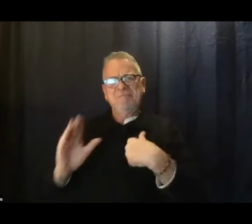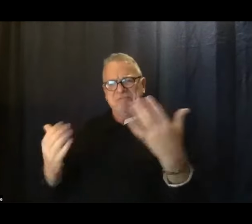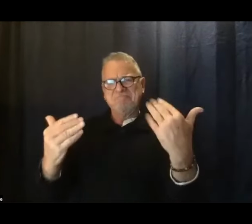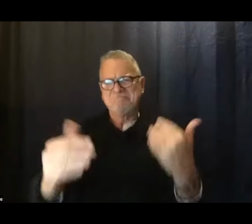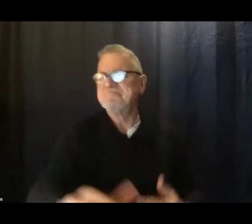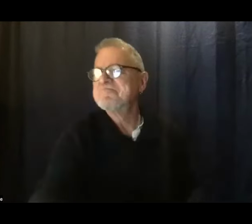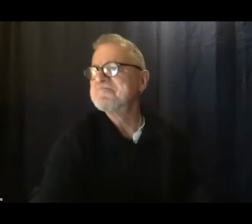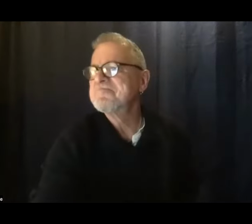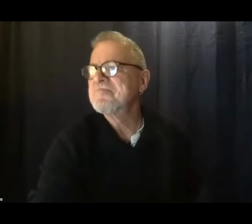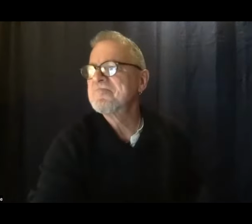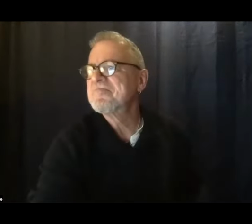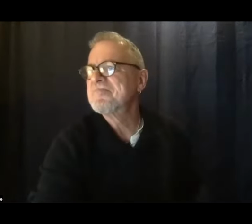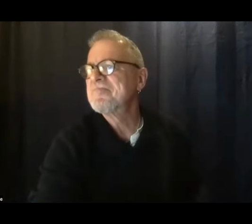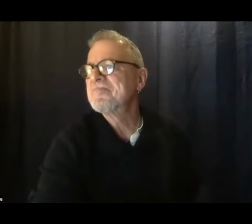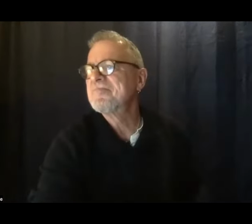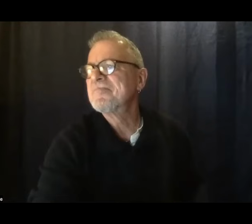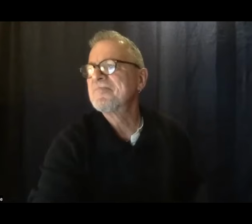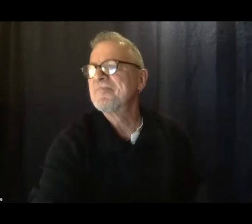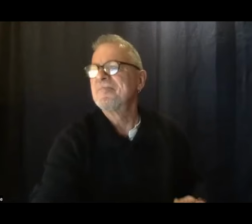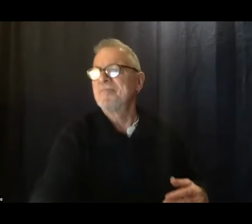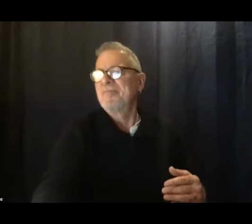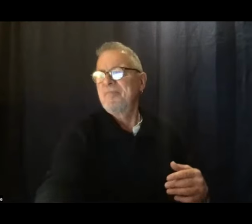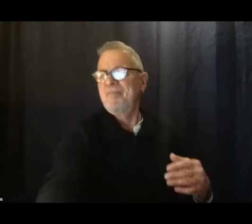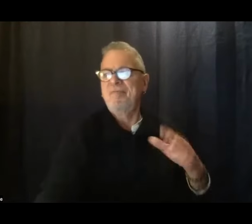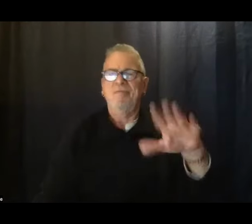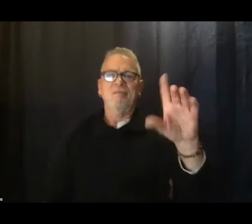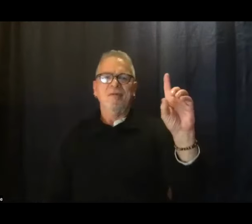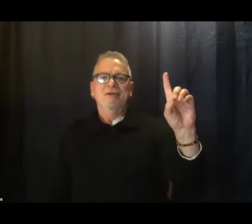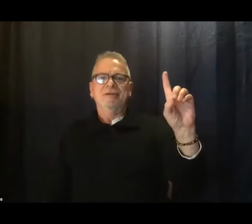changes with that familiarity. So go ahead and copy me.